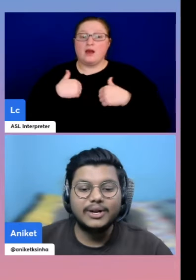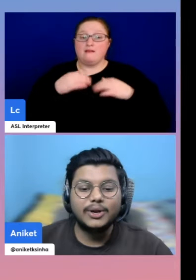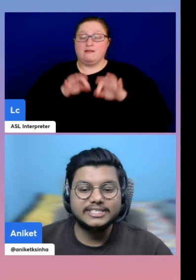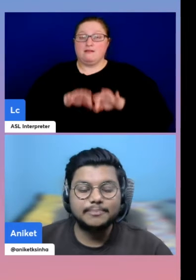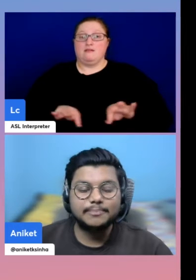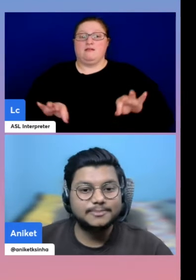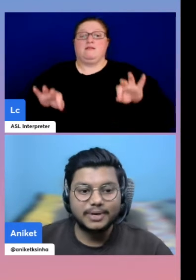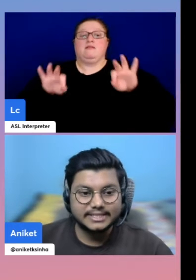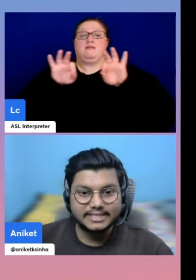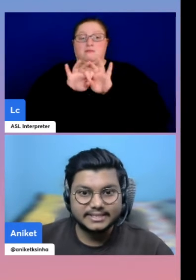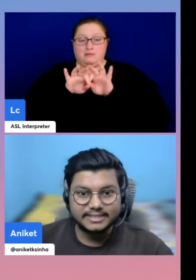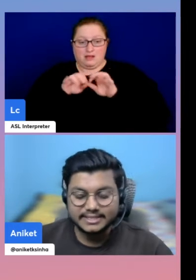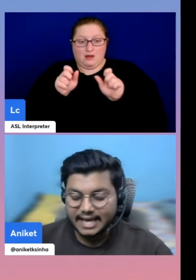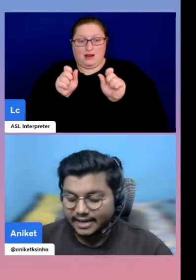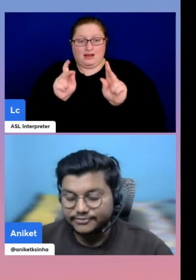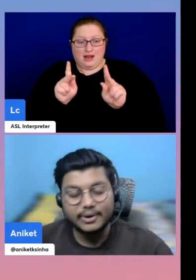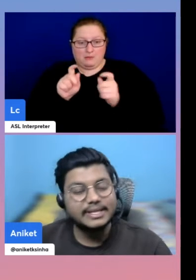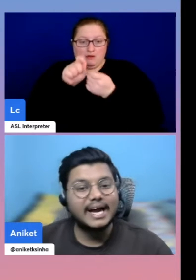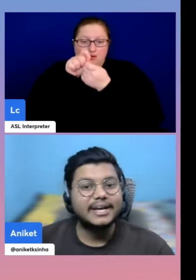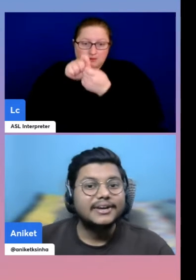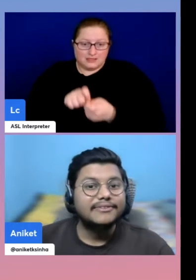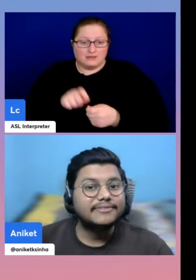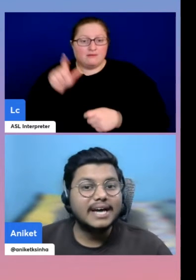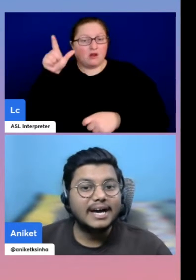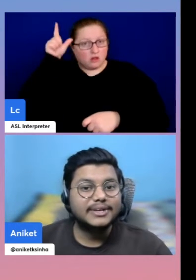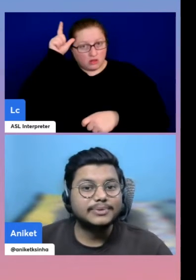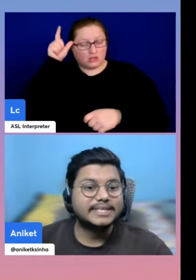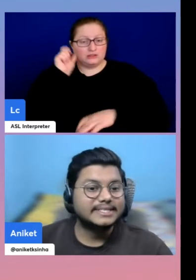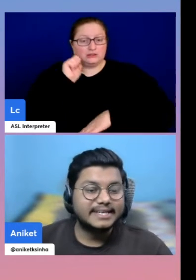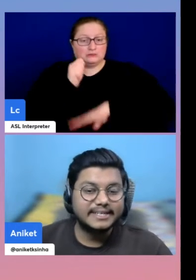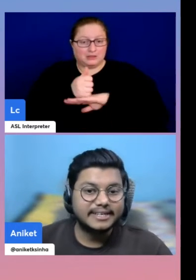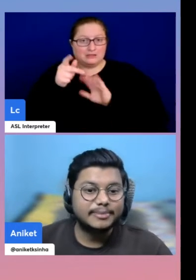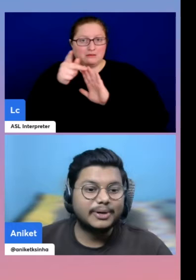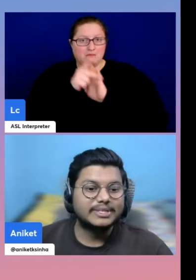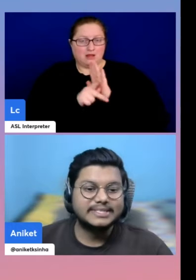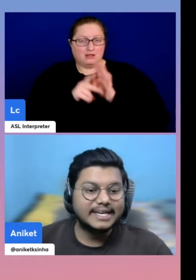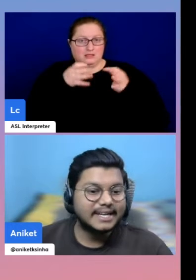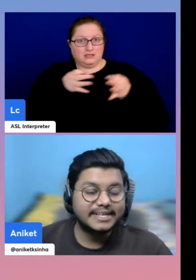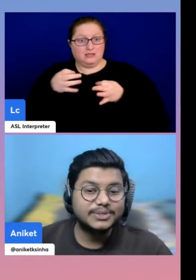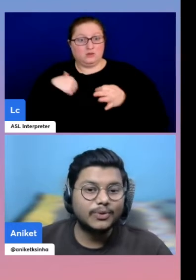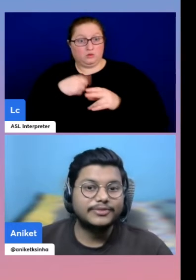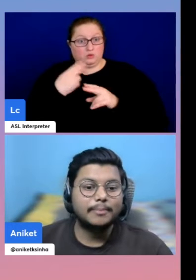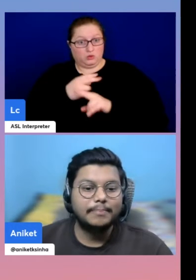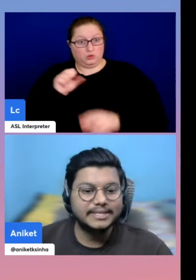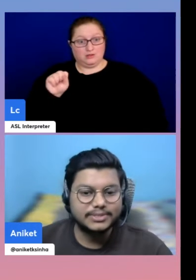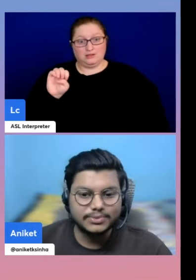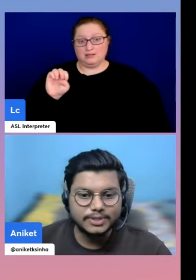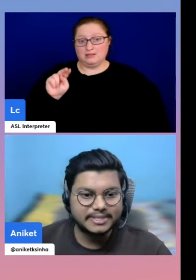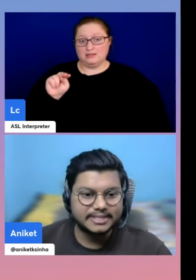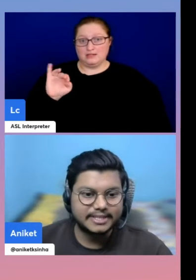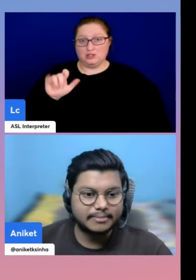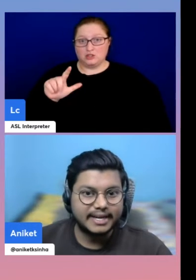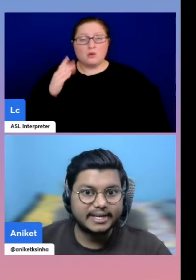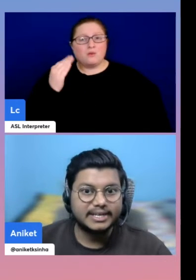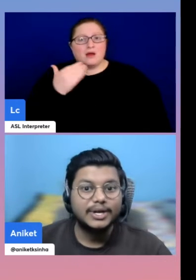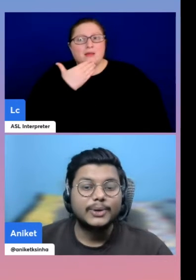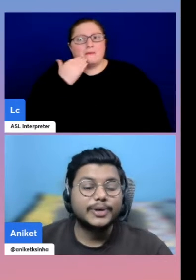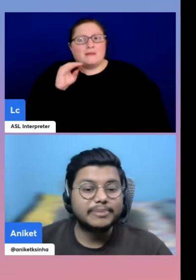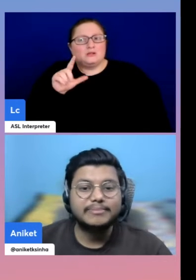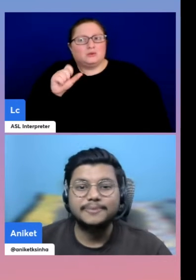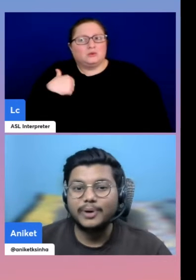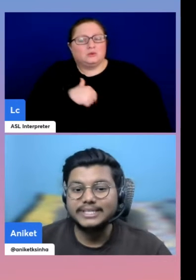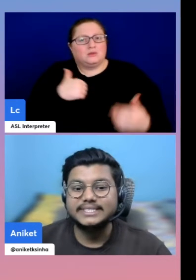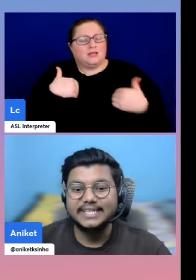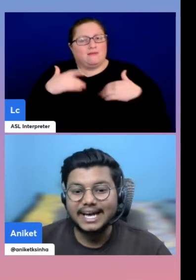fine-grained logic-based policy decisions. And for that, we are using Sentinel because Sentinel is one of the best tools present in the market